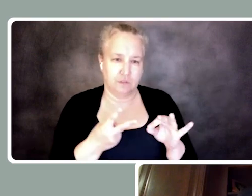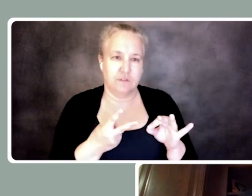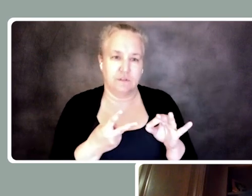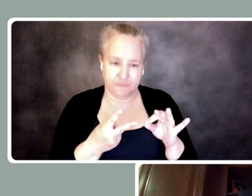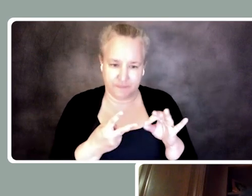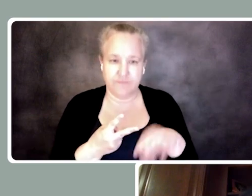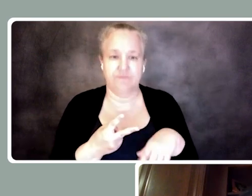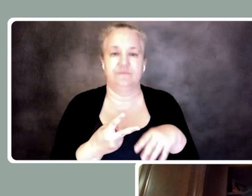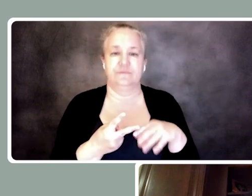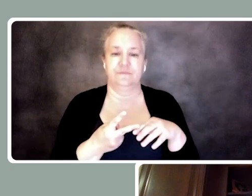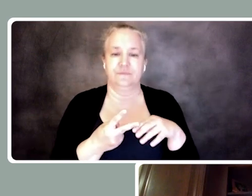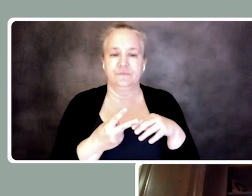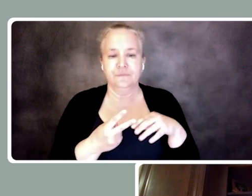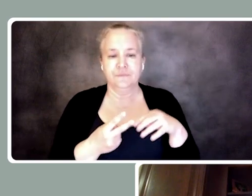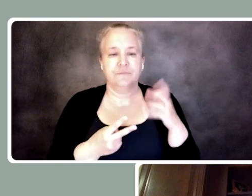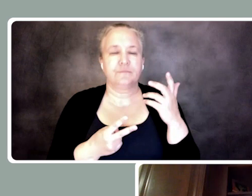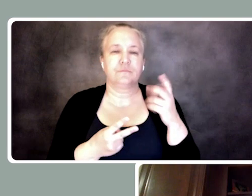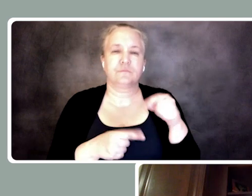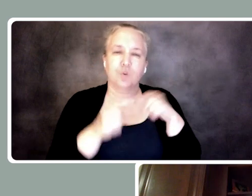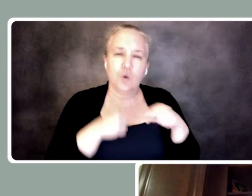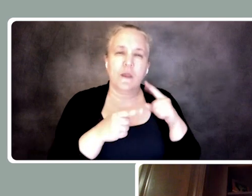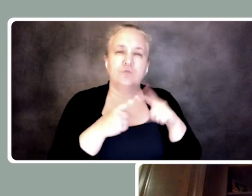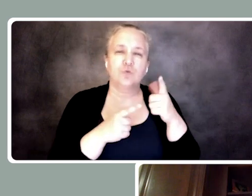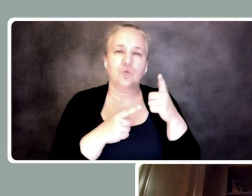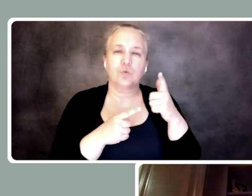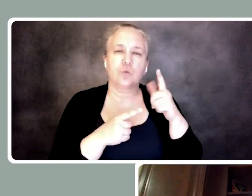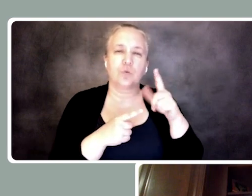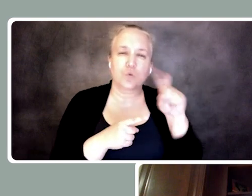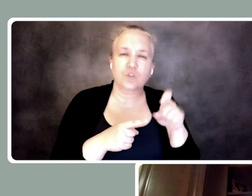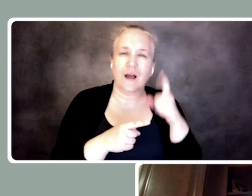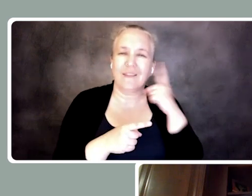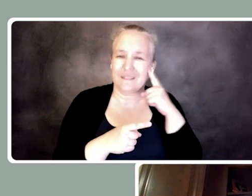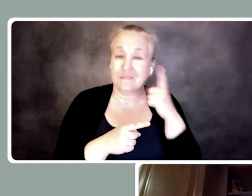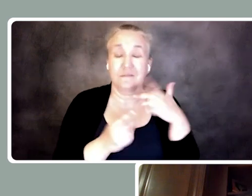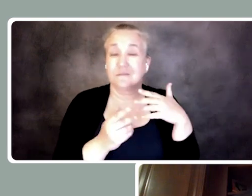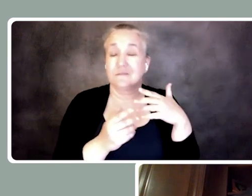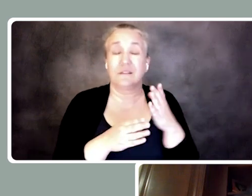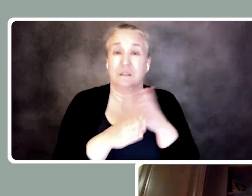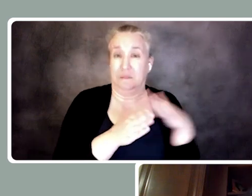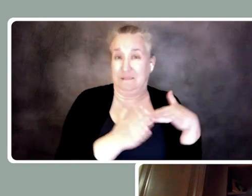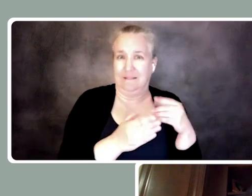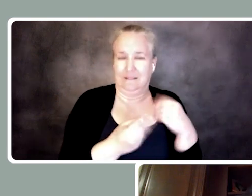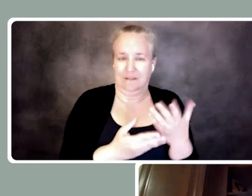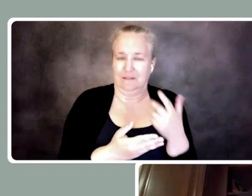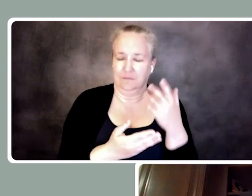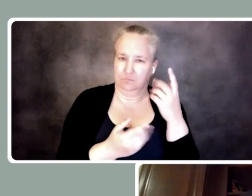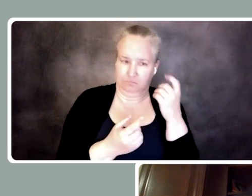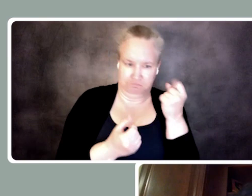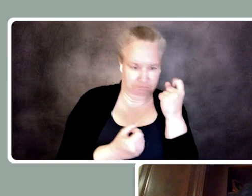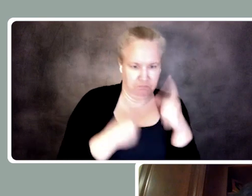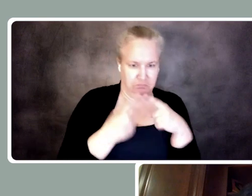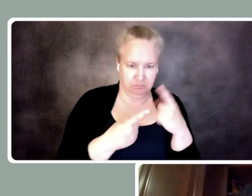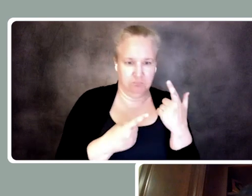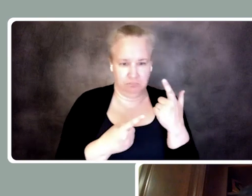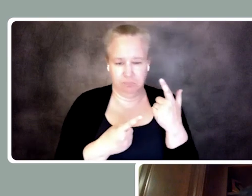option. But going back to the CDK4 question, I think the maintain study does give us some insight for patients who have got